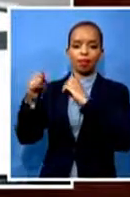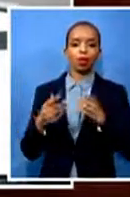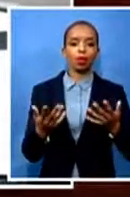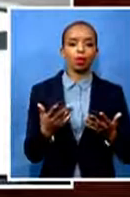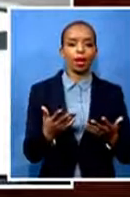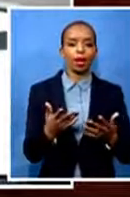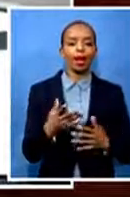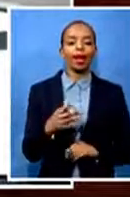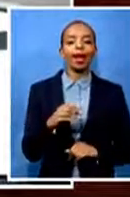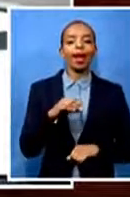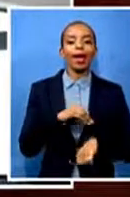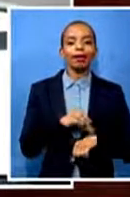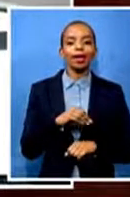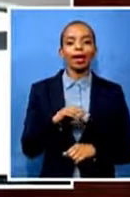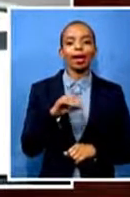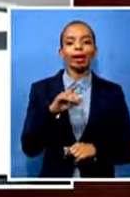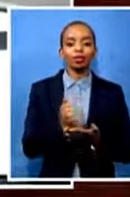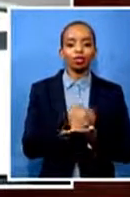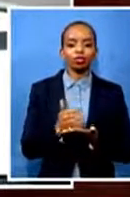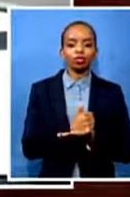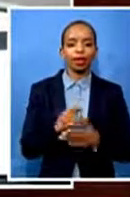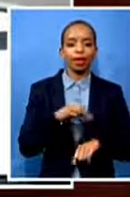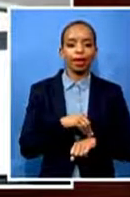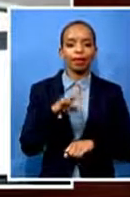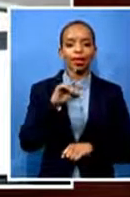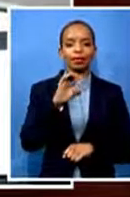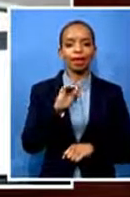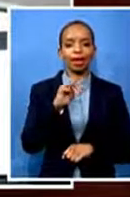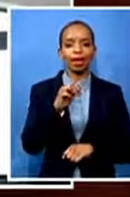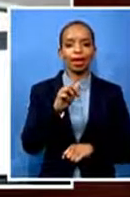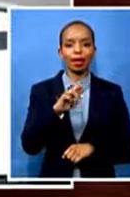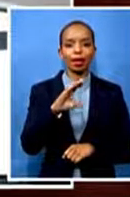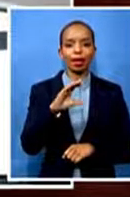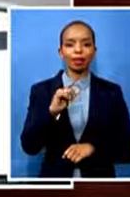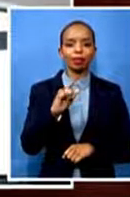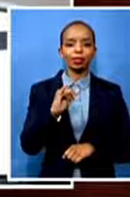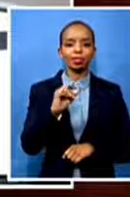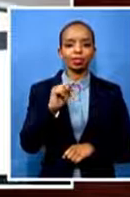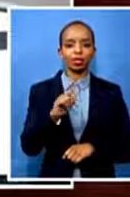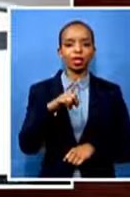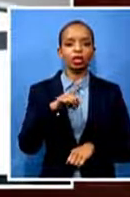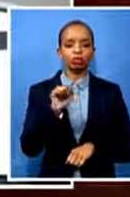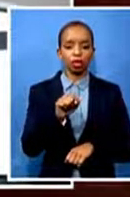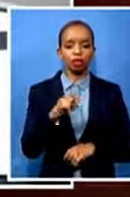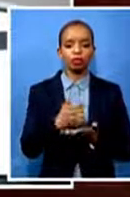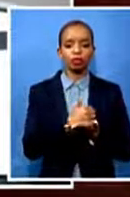registry@demarcation.org.za, or they can fax, if people are still using faxes, to